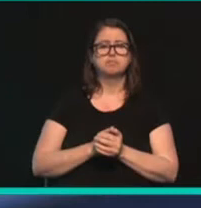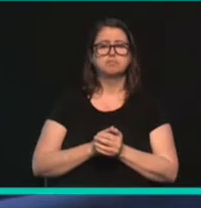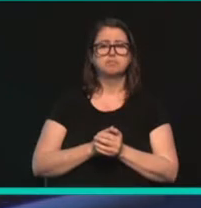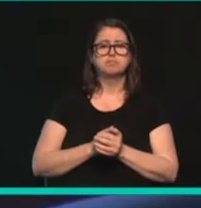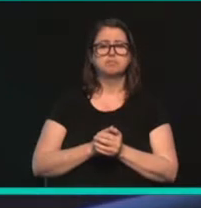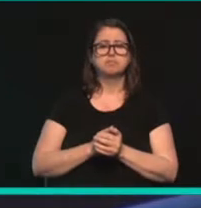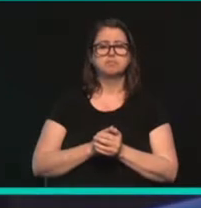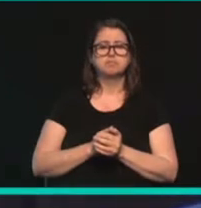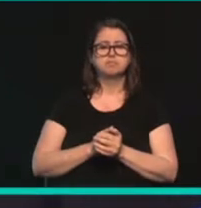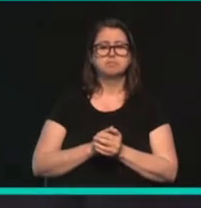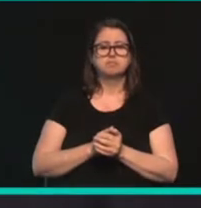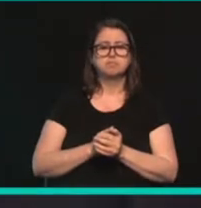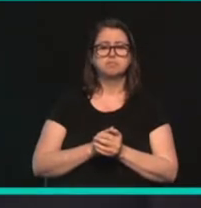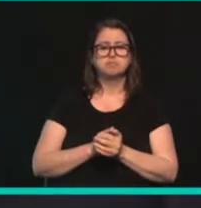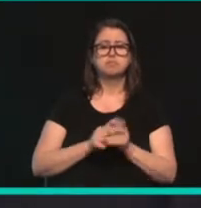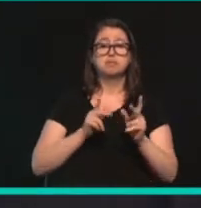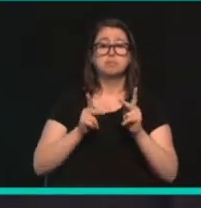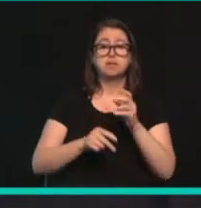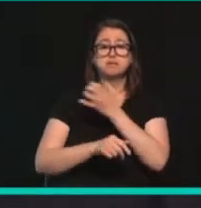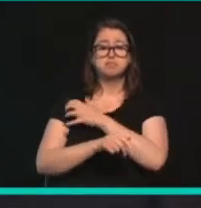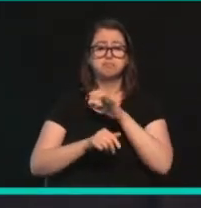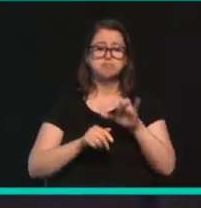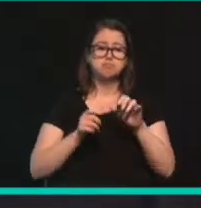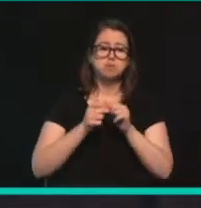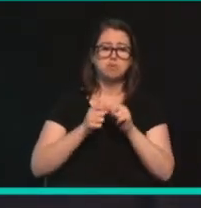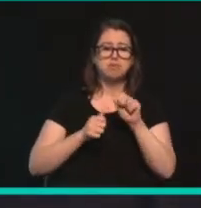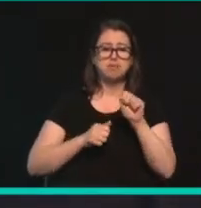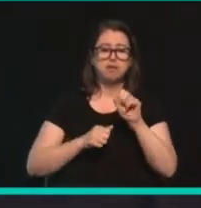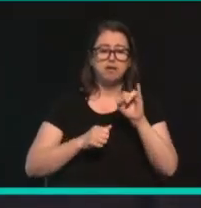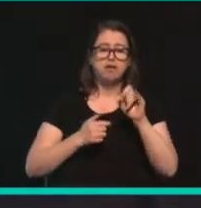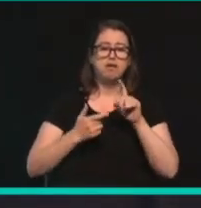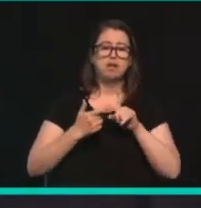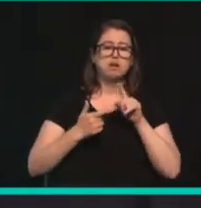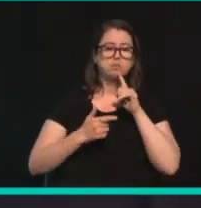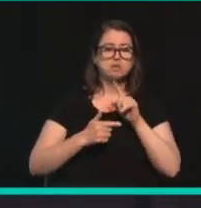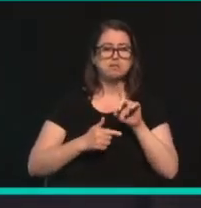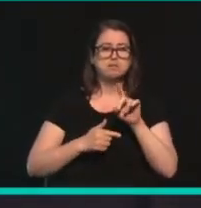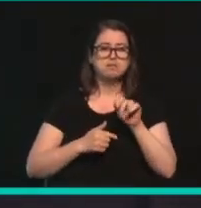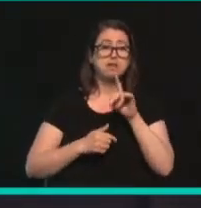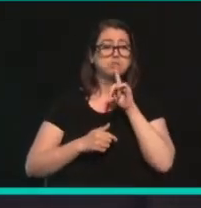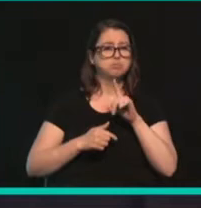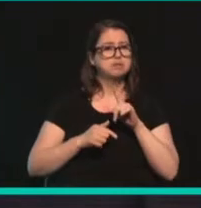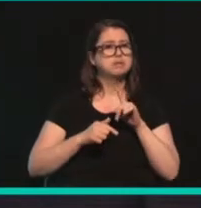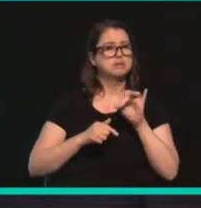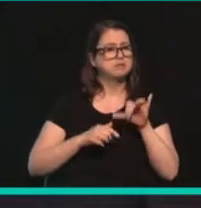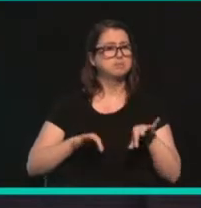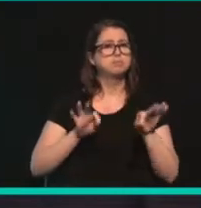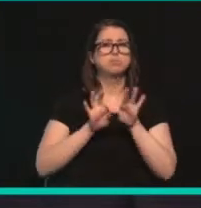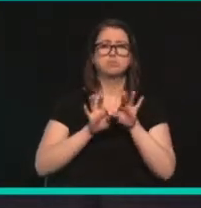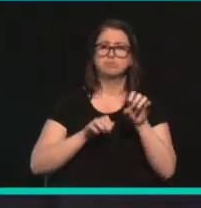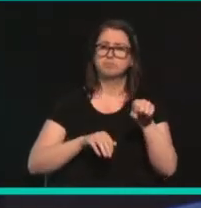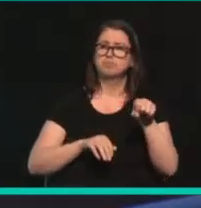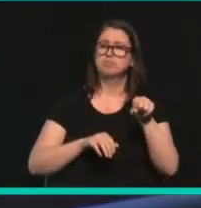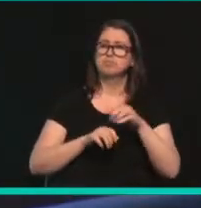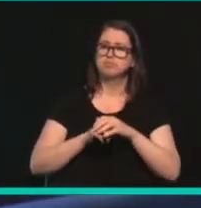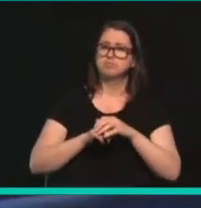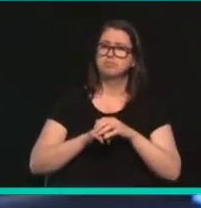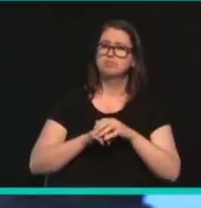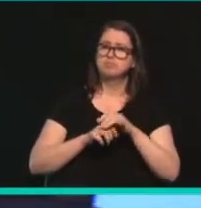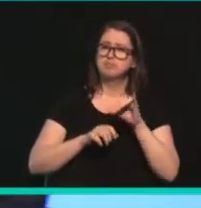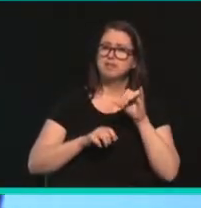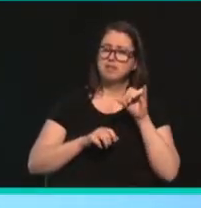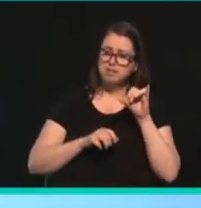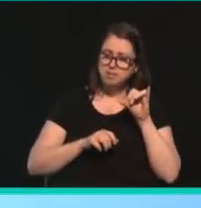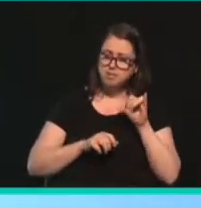Empowering people with analytics and artificial intelligence is where the real value occurs. That's where the real value